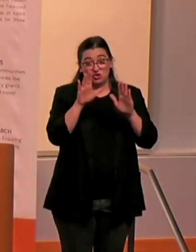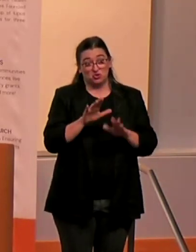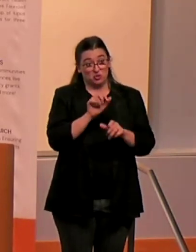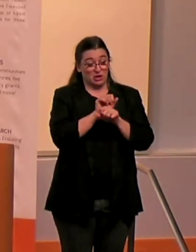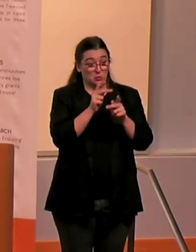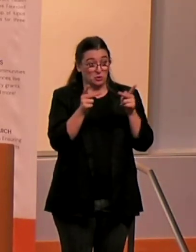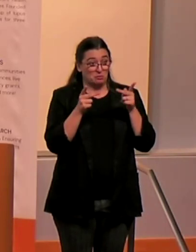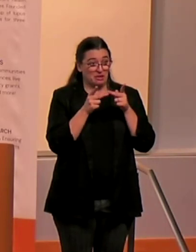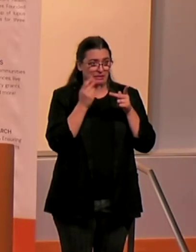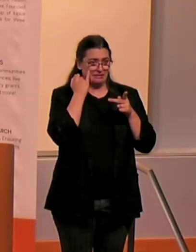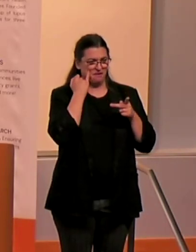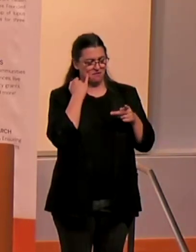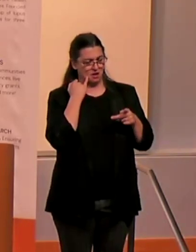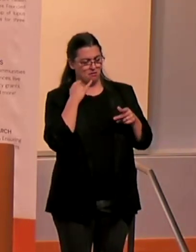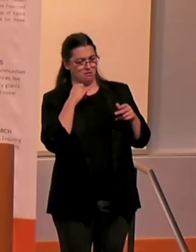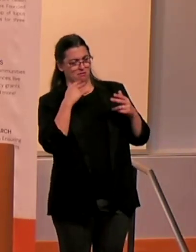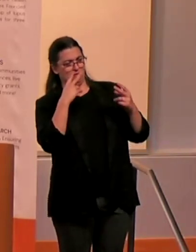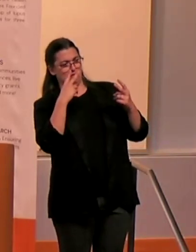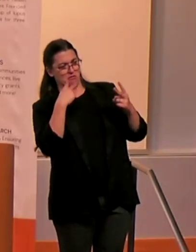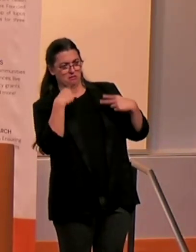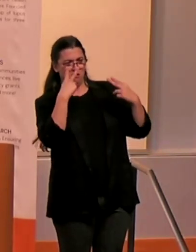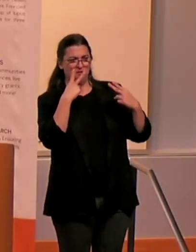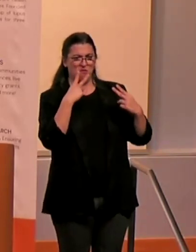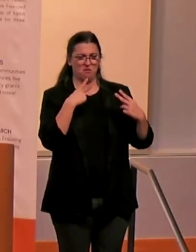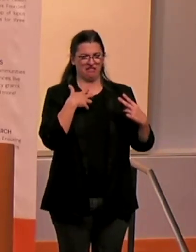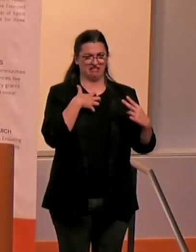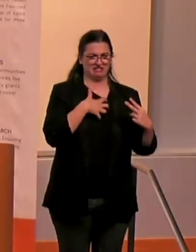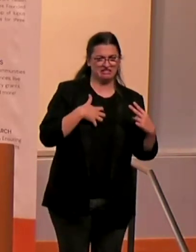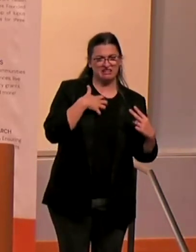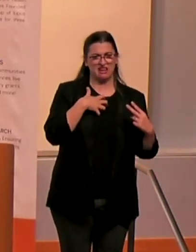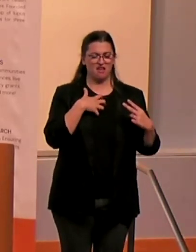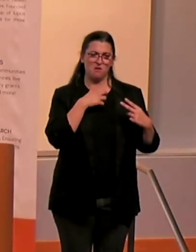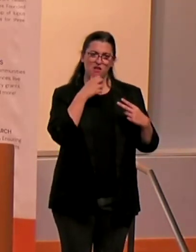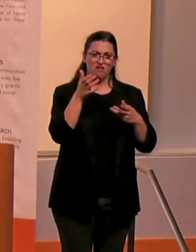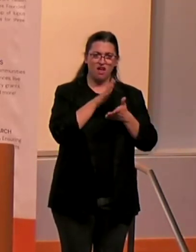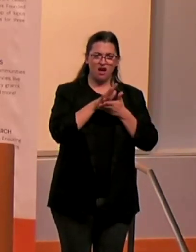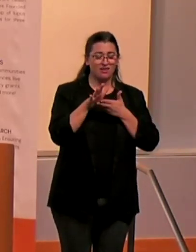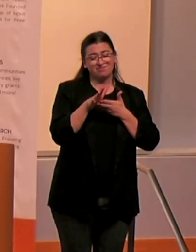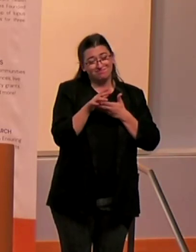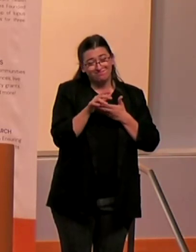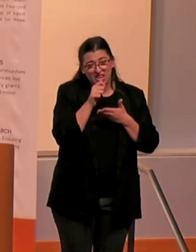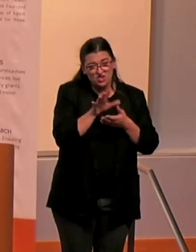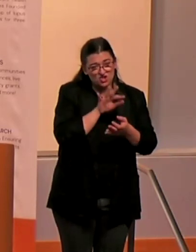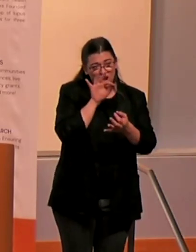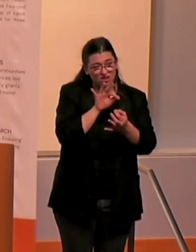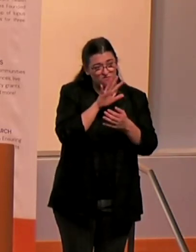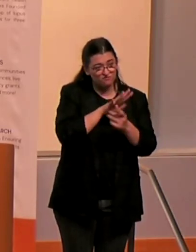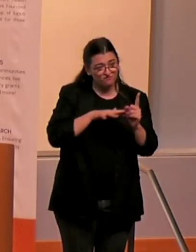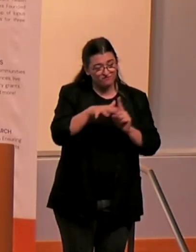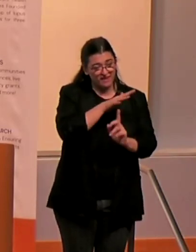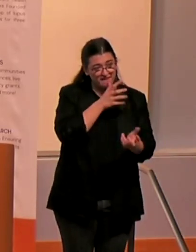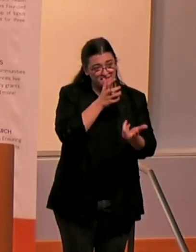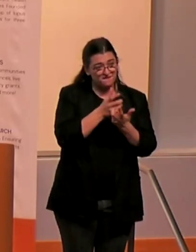are disgusted or just not empathetic about it, maybe that's not the environment for you, and that's okay. Maybe it's time to move